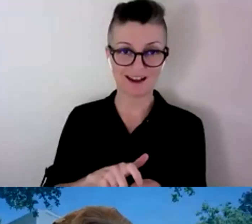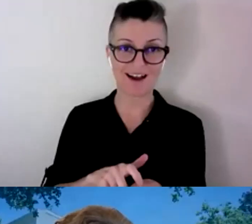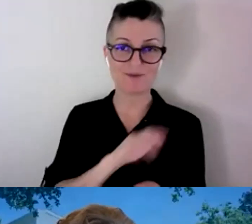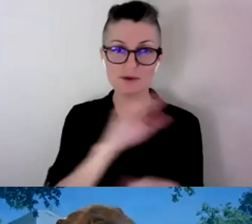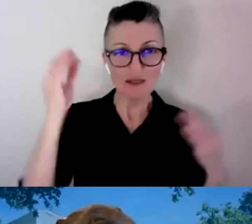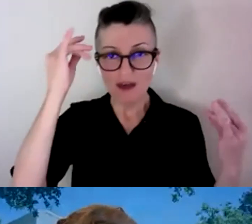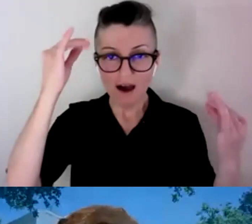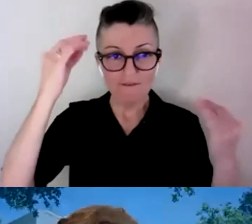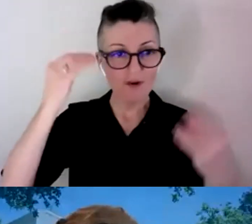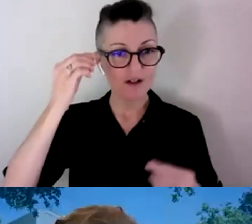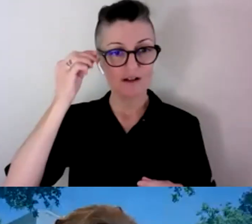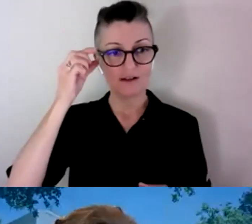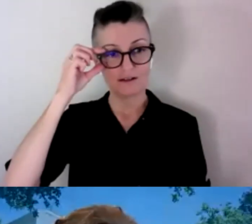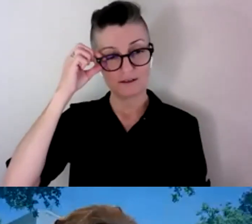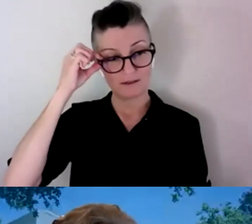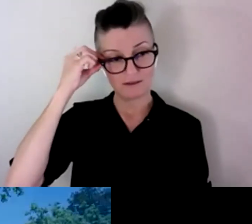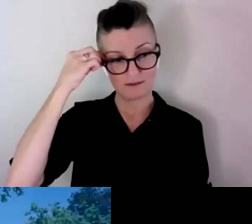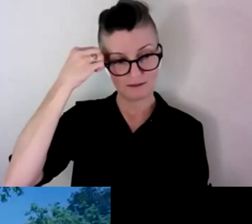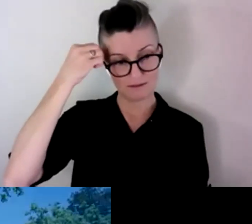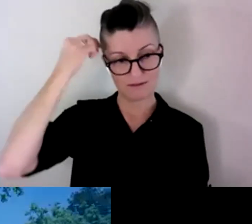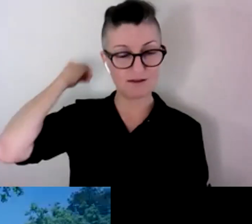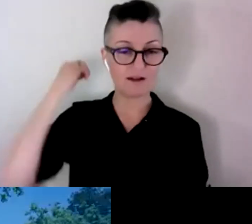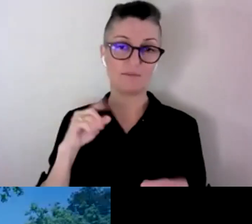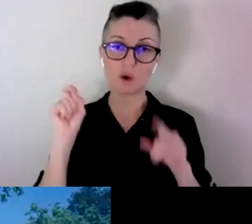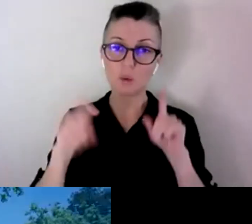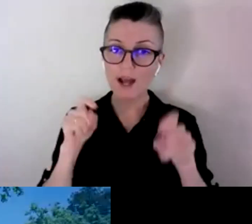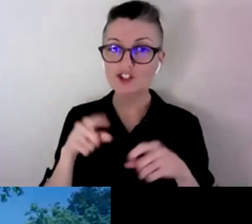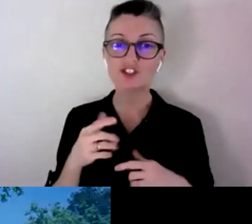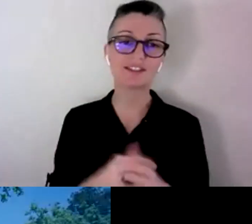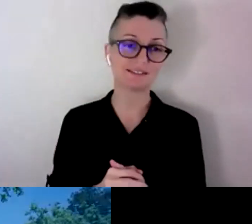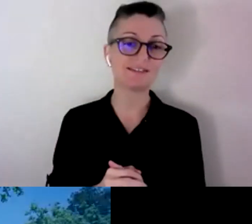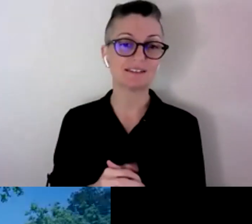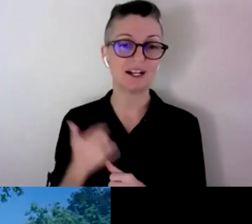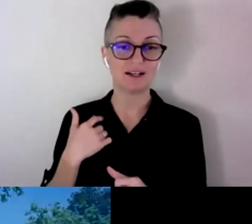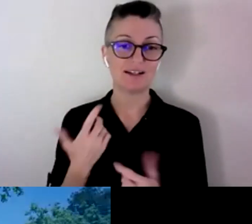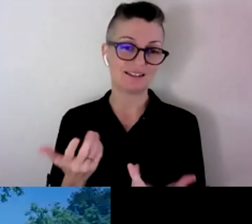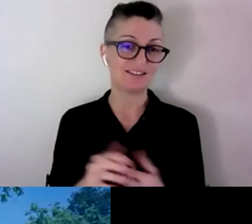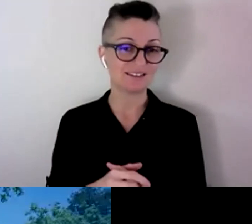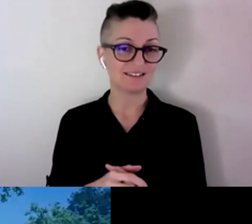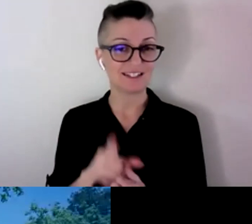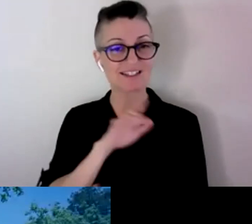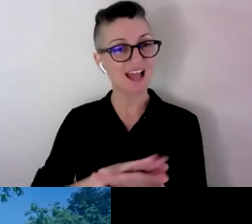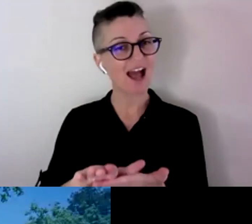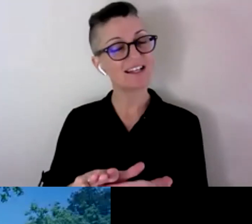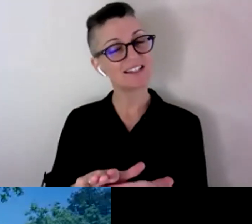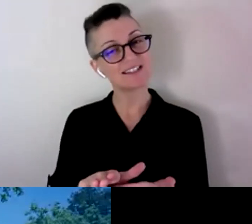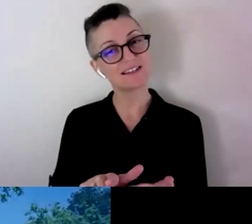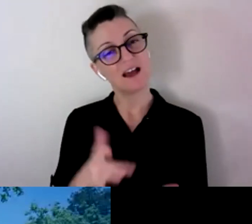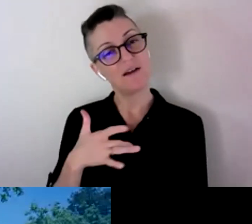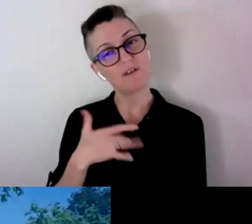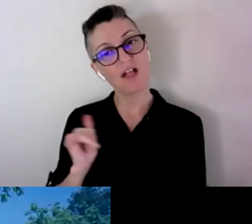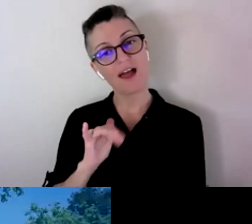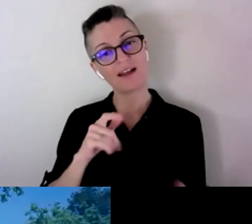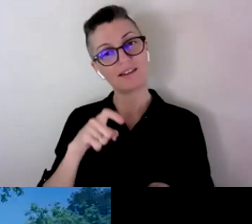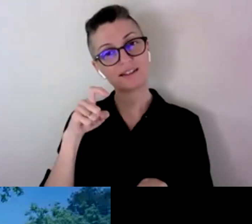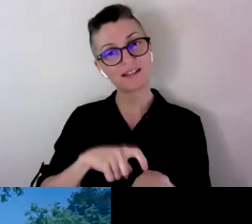thoughtfulness with which you approached the question that we put to you a while ago, but that it felt like the timing was